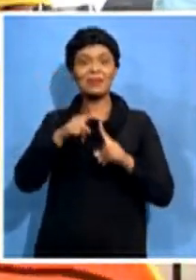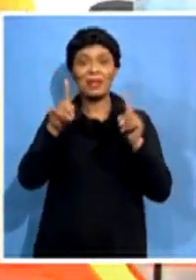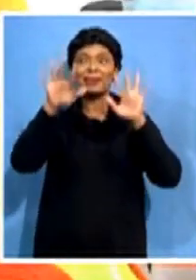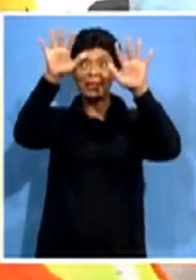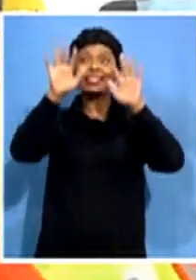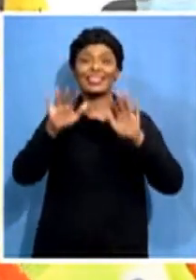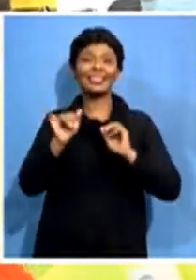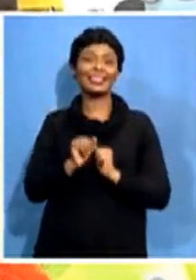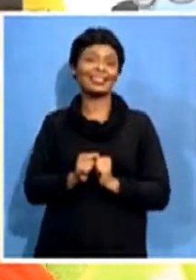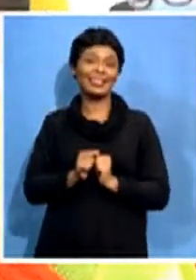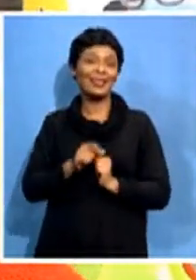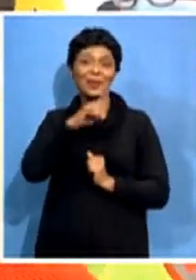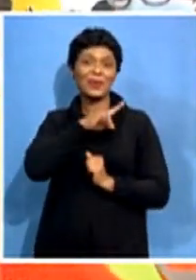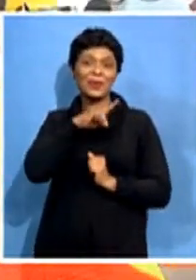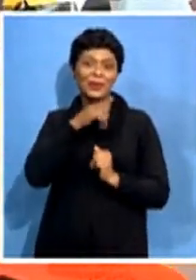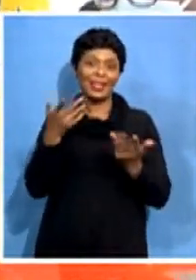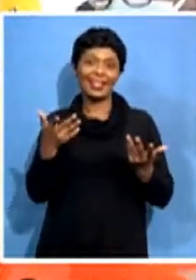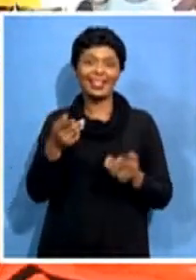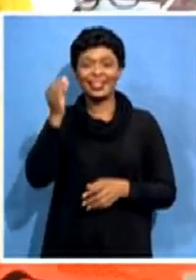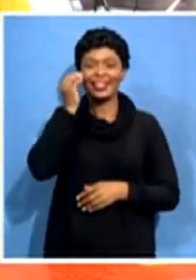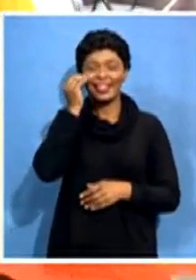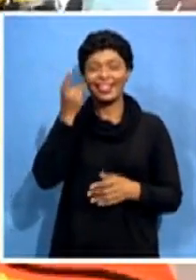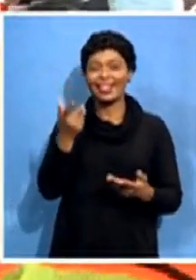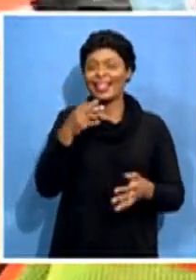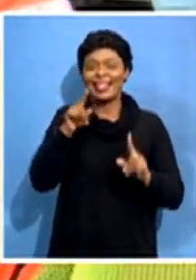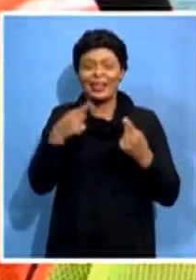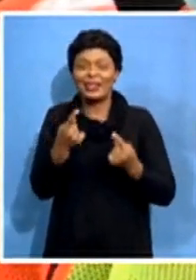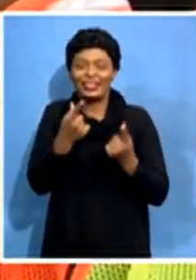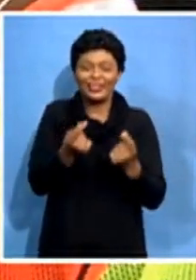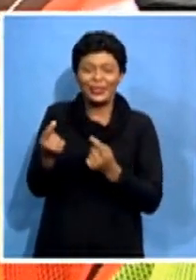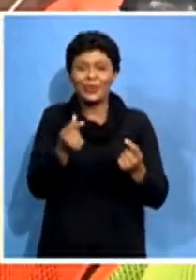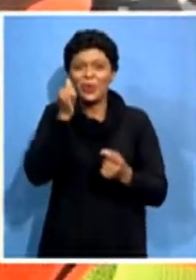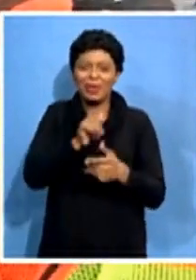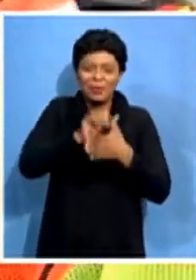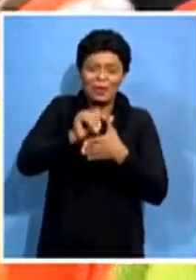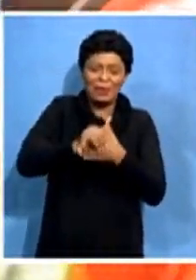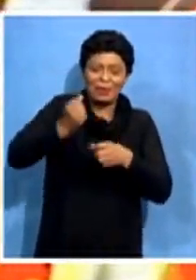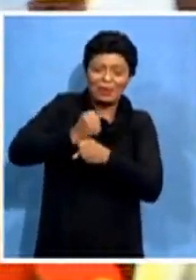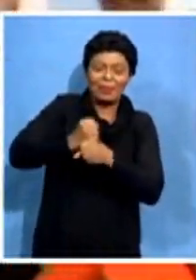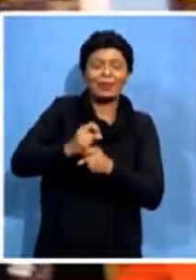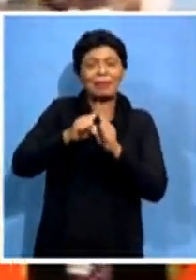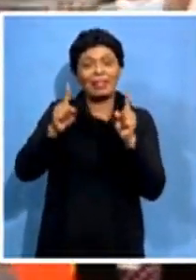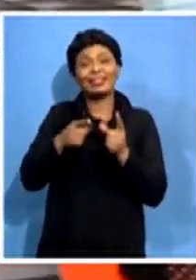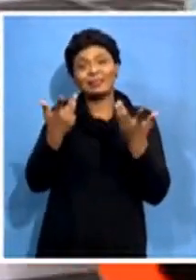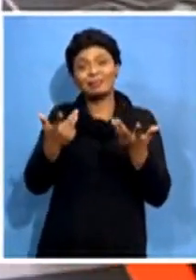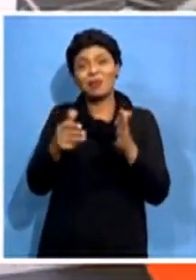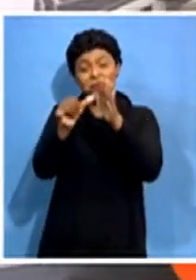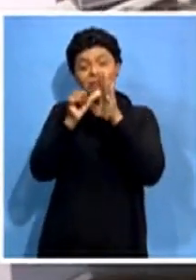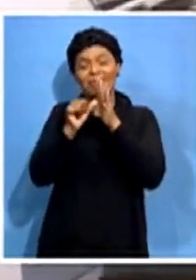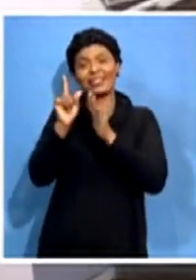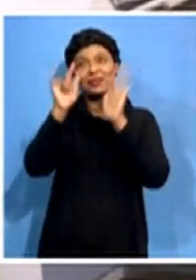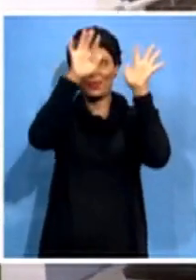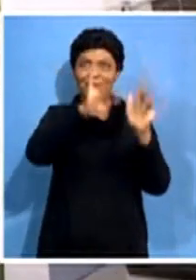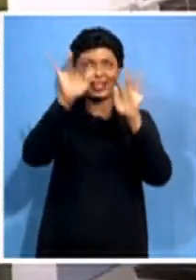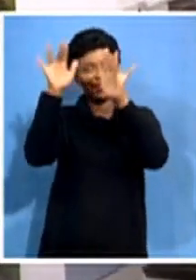you are in the mud and you are not able to do what you are supposed to do. So I think rain is the key one. The second one, obviously, the